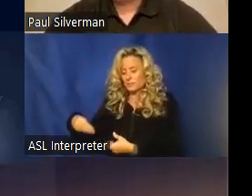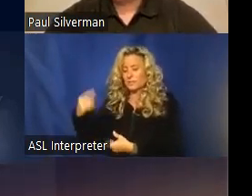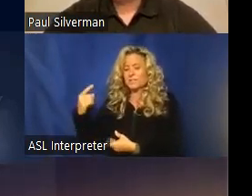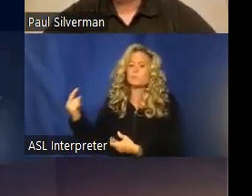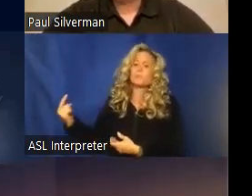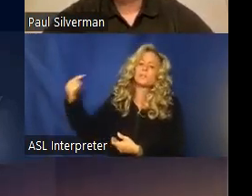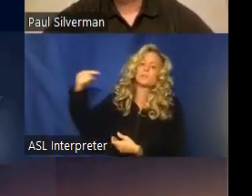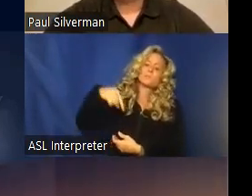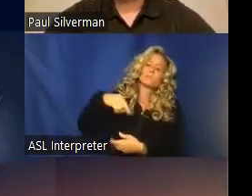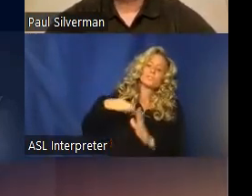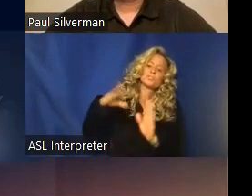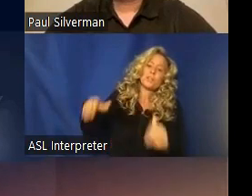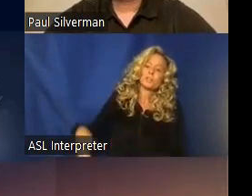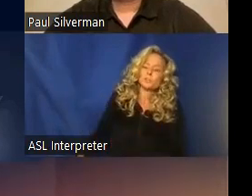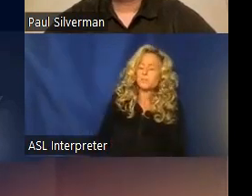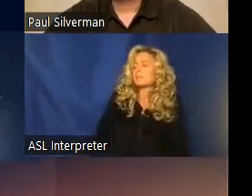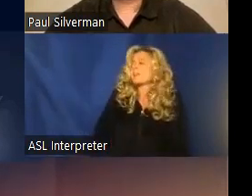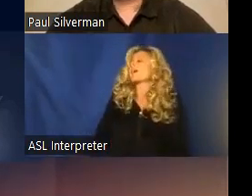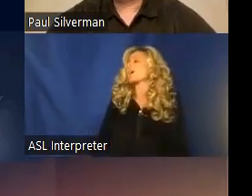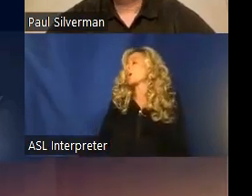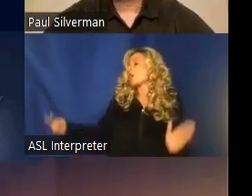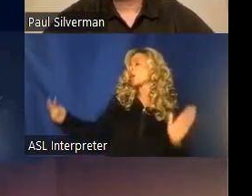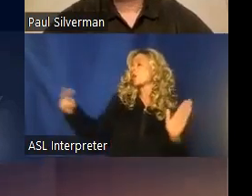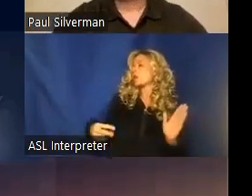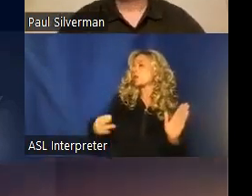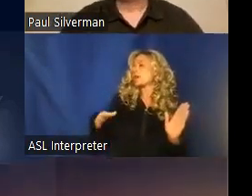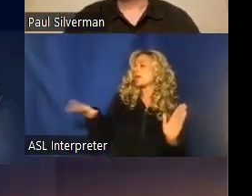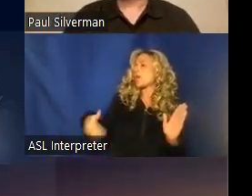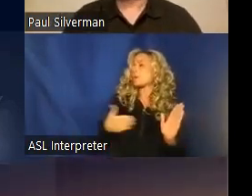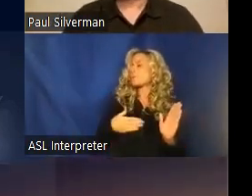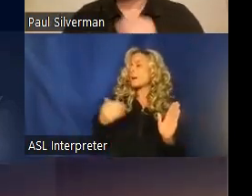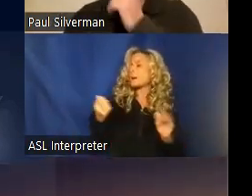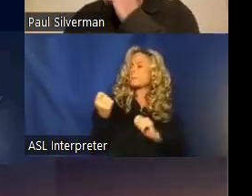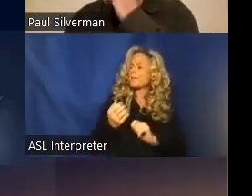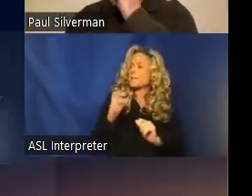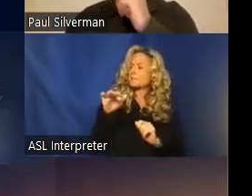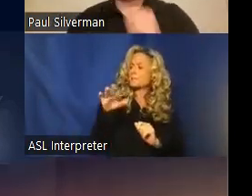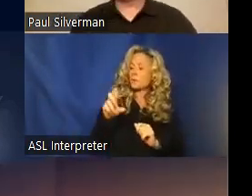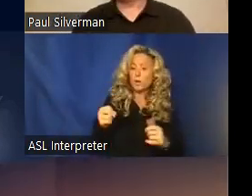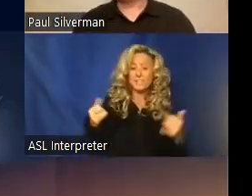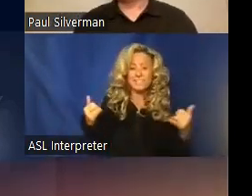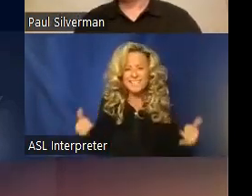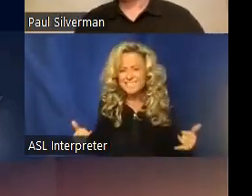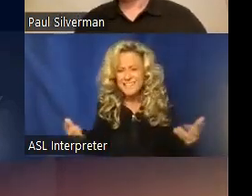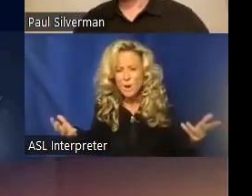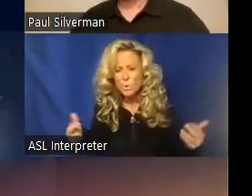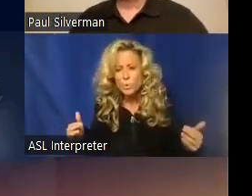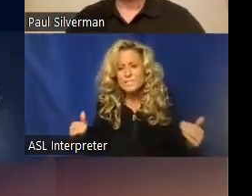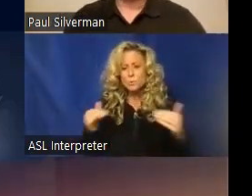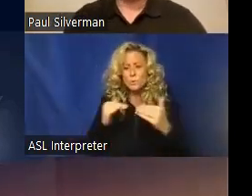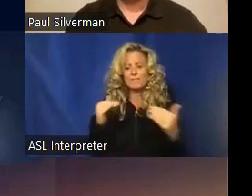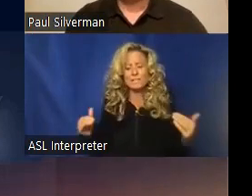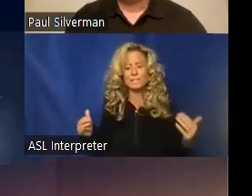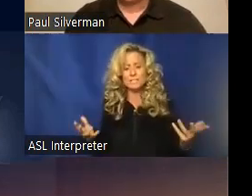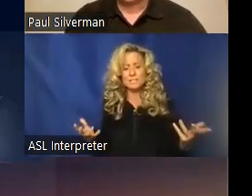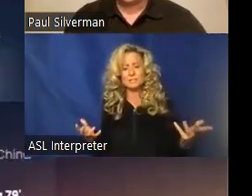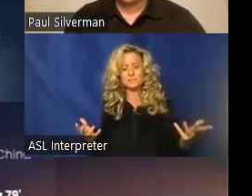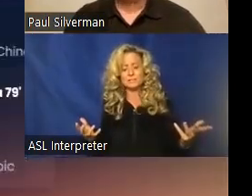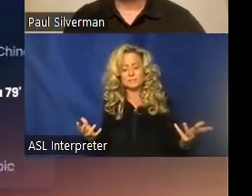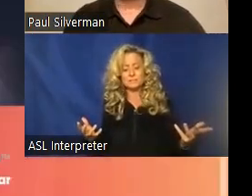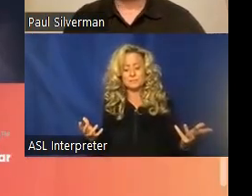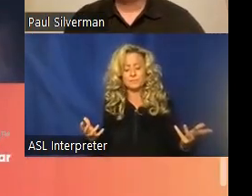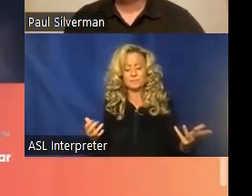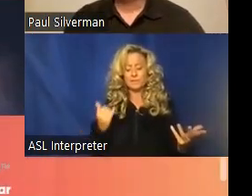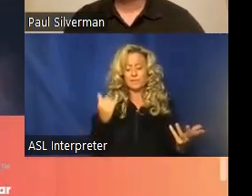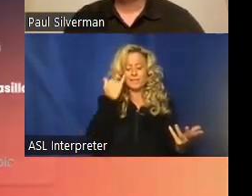your house and you're like, hey, check out all my baseball cards. So what is the equivalent here? Like, if